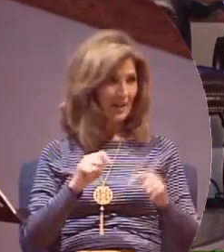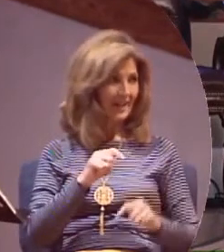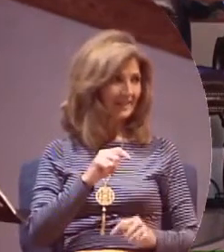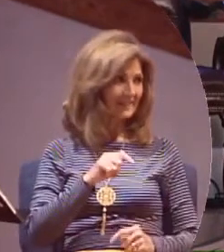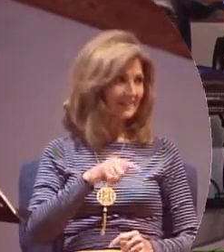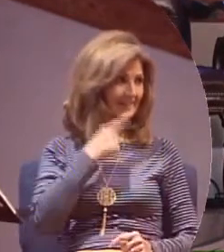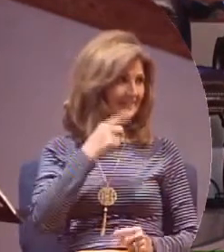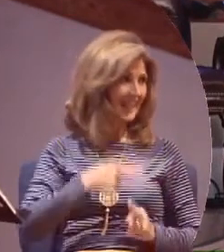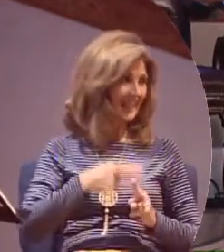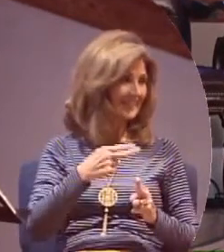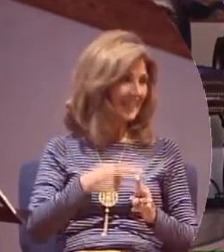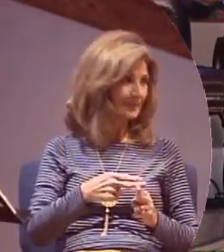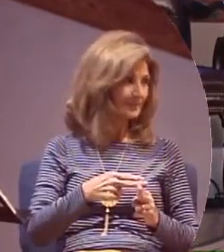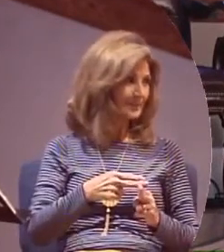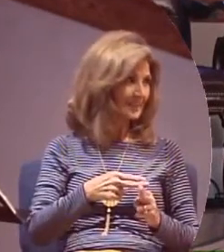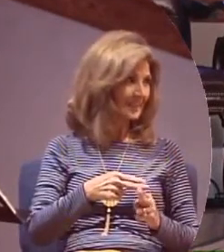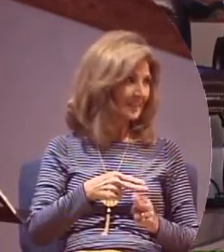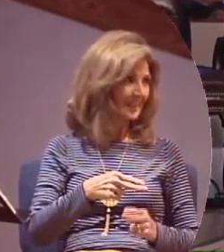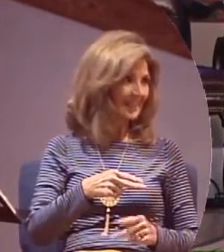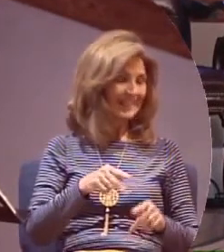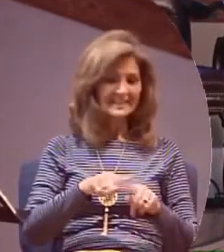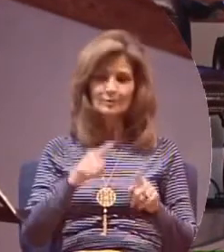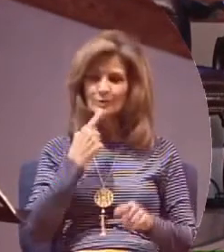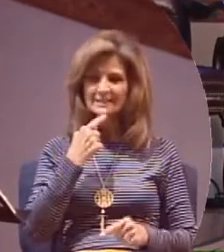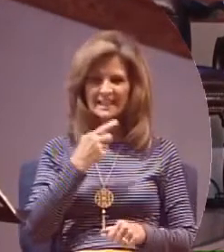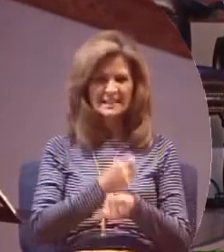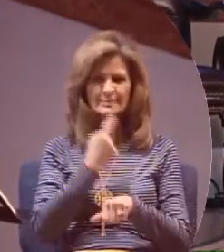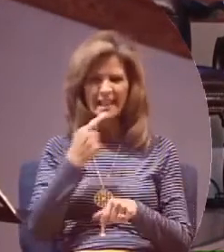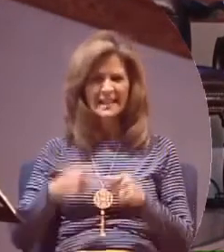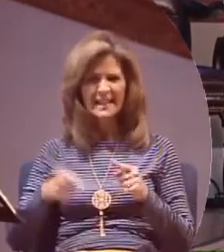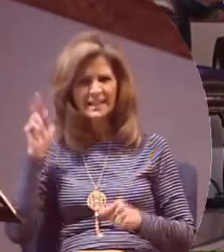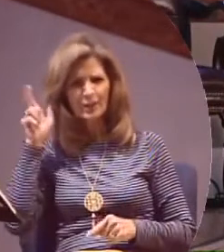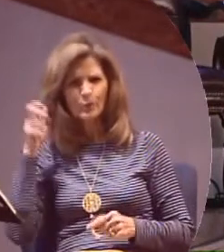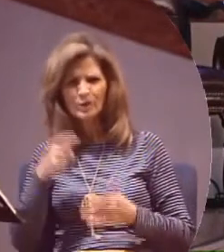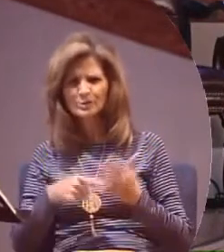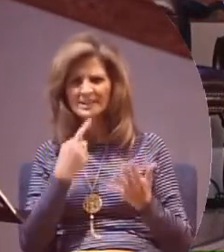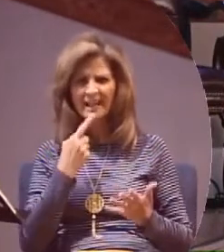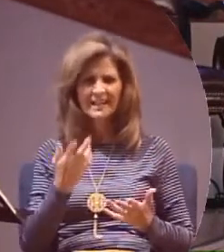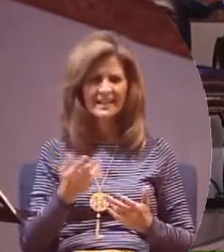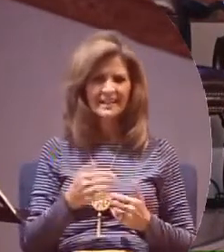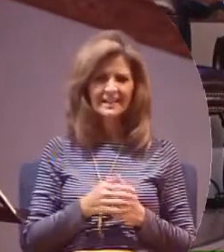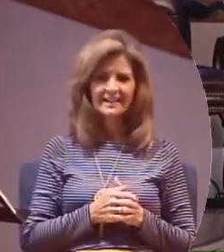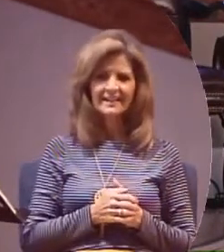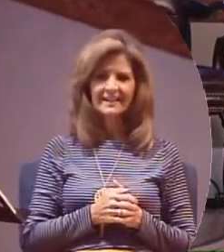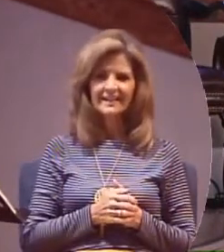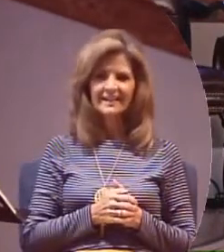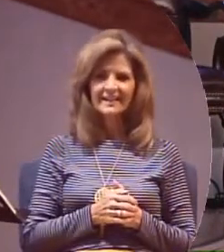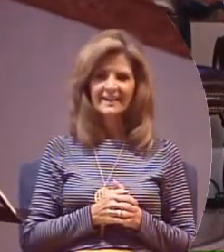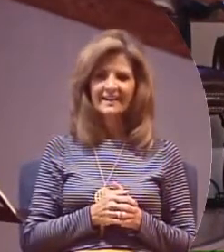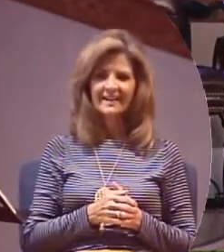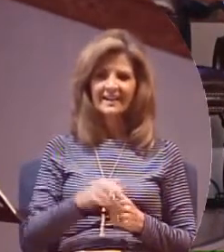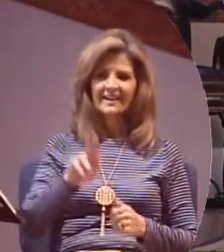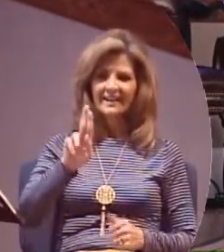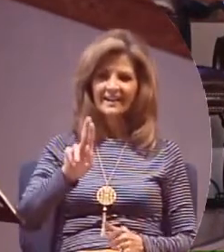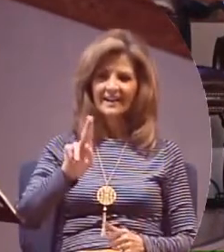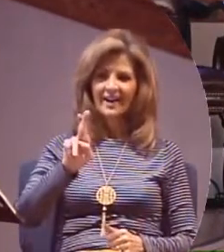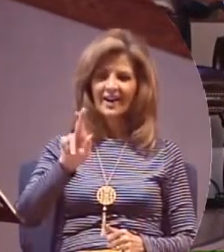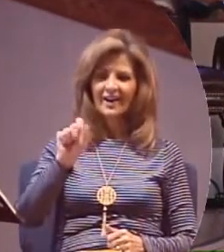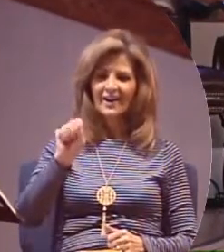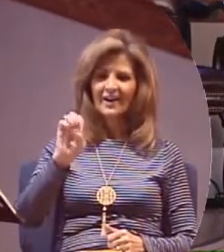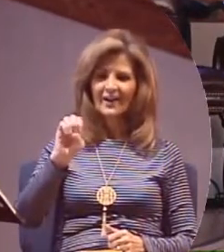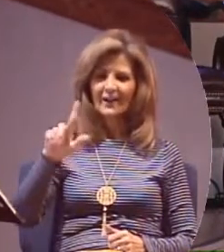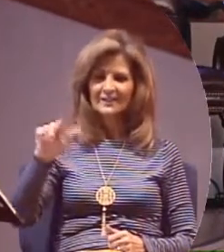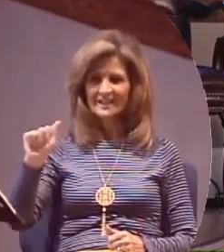Speak up. I can't hear. What are they saying? Ursula. Okay.